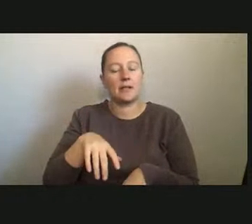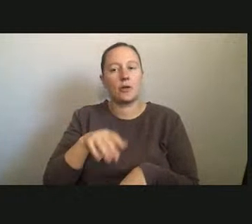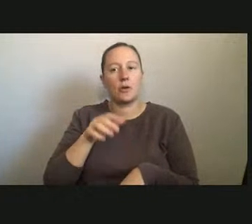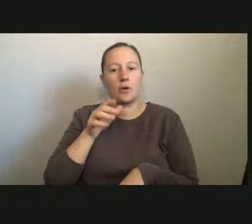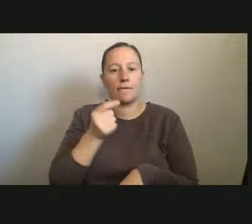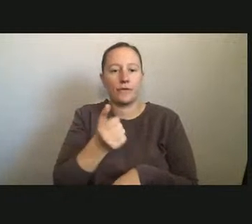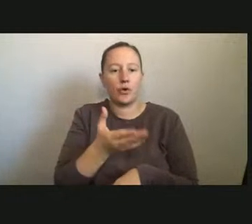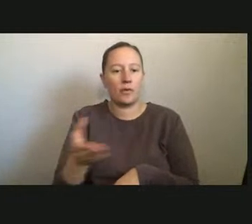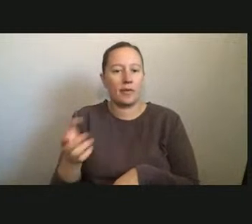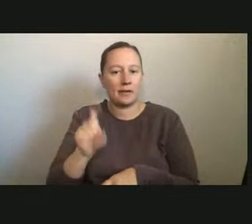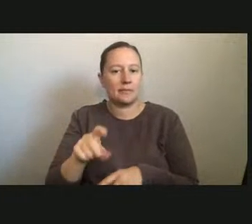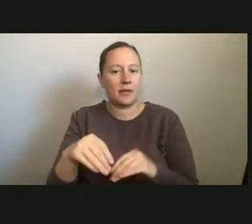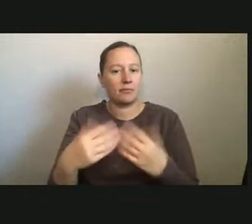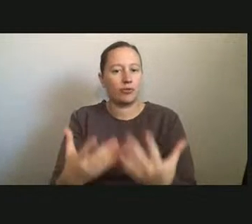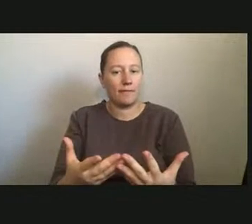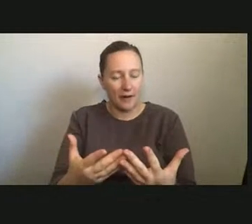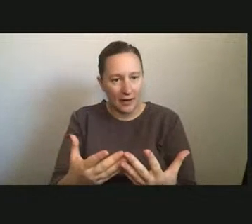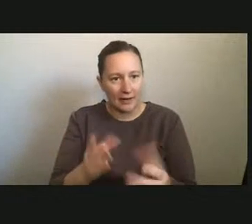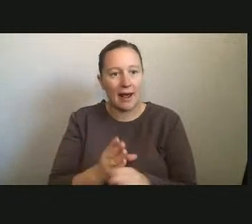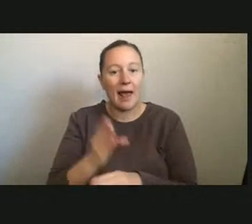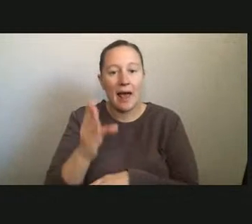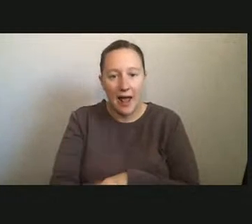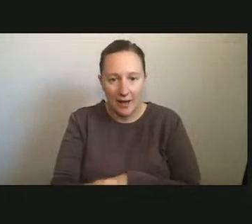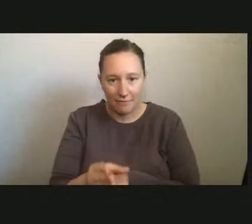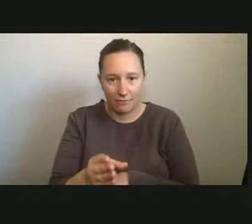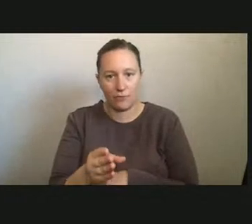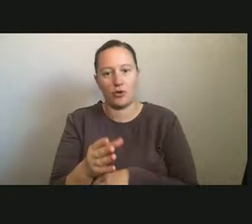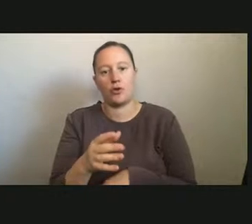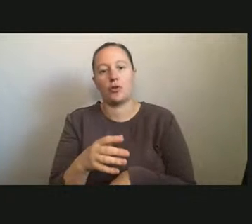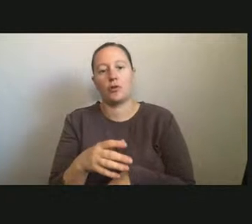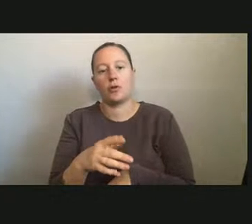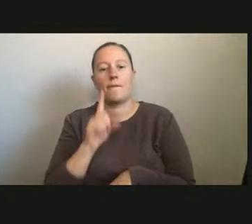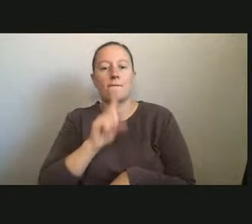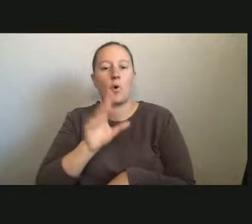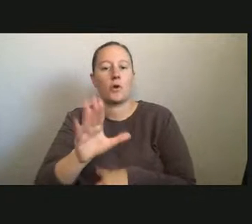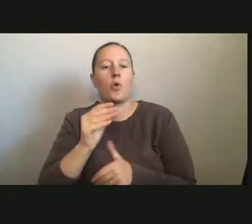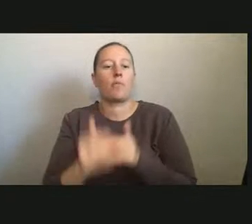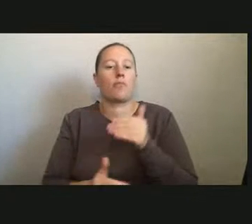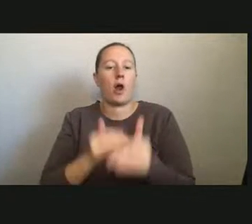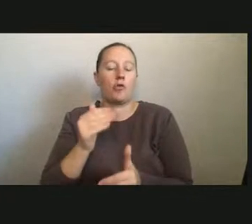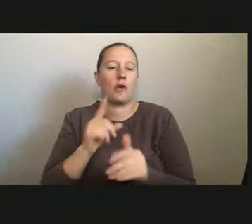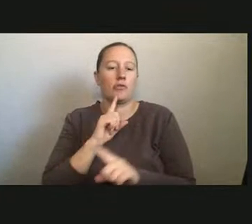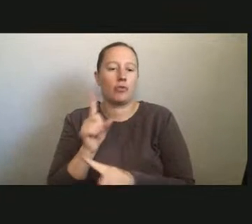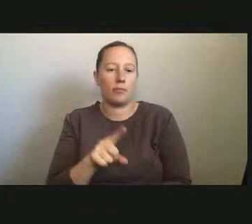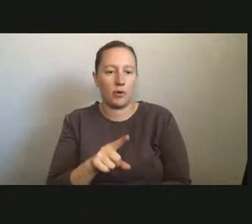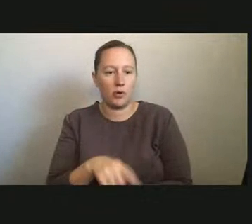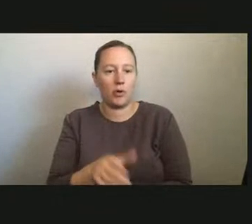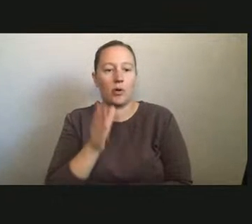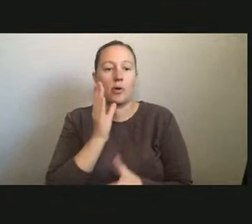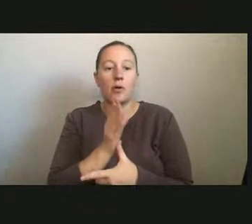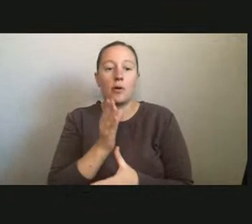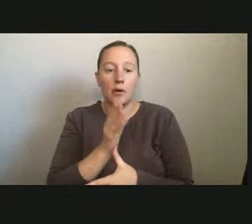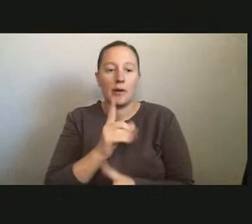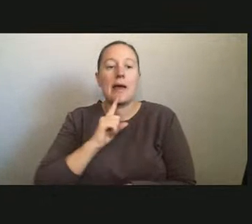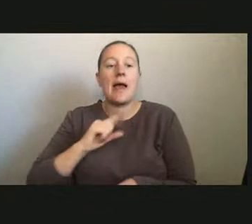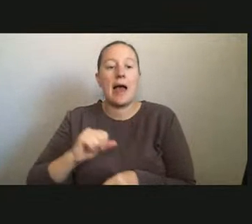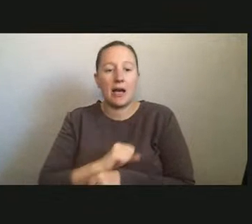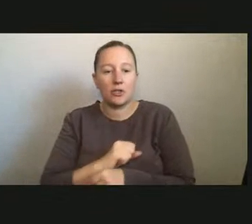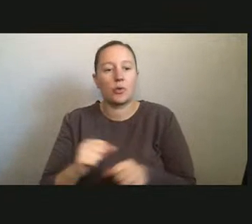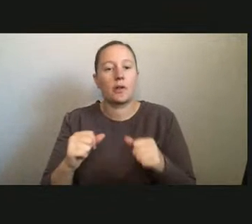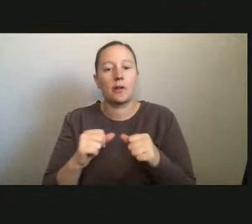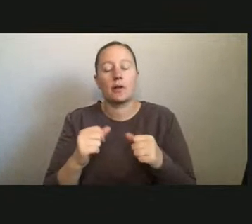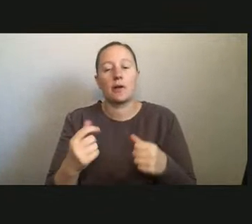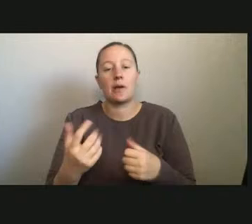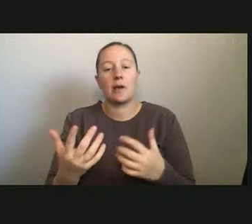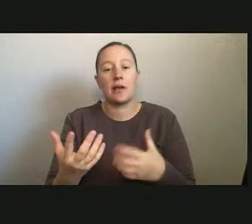things that you'll provide afterward in your progress reports. So You will be providing actual inclusion enrollment data